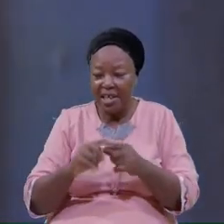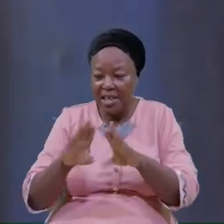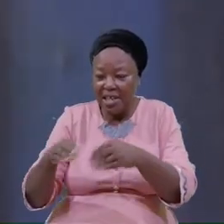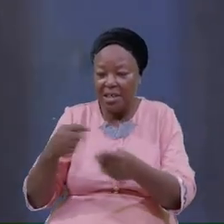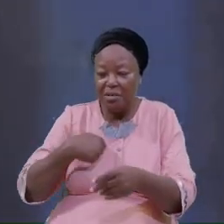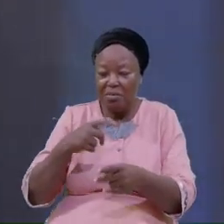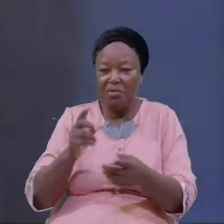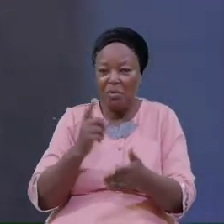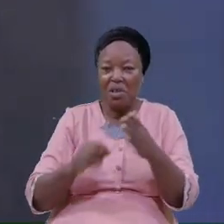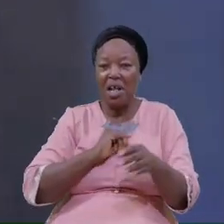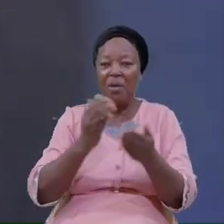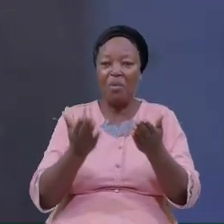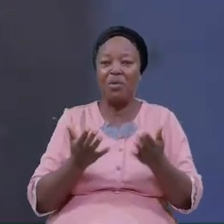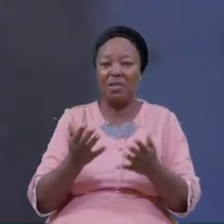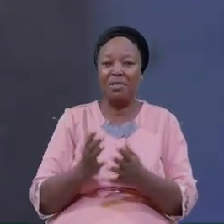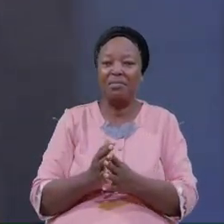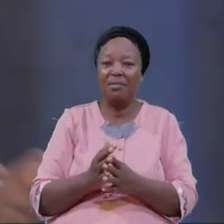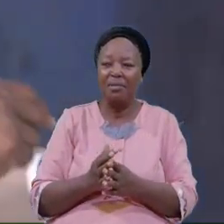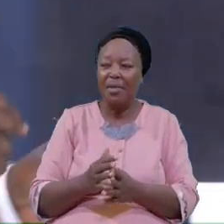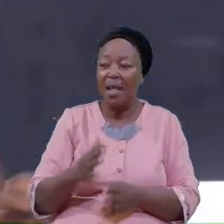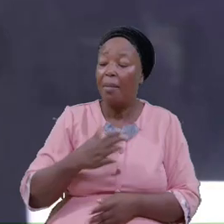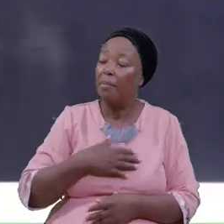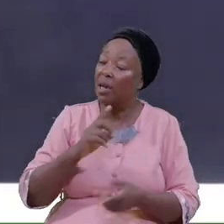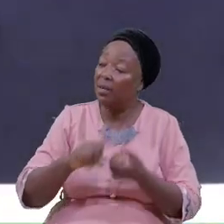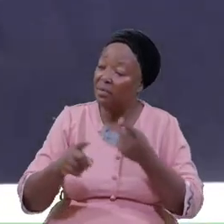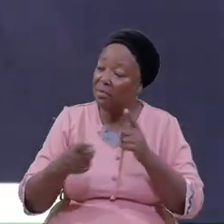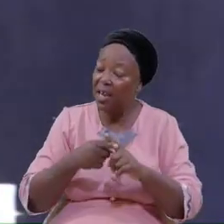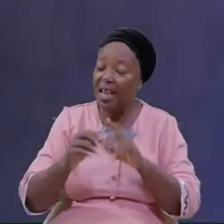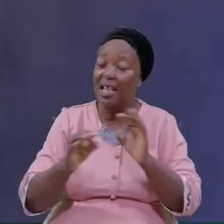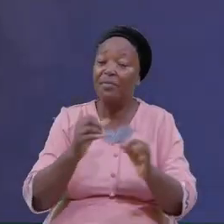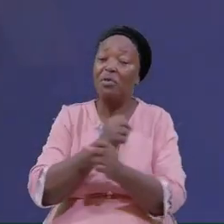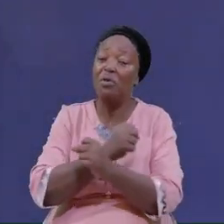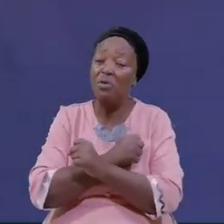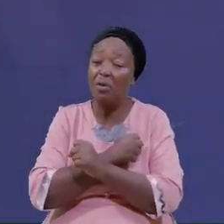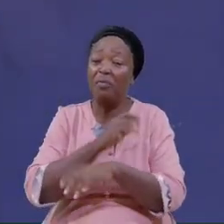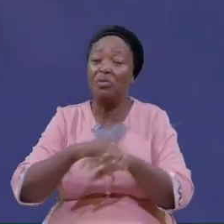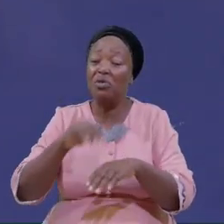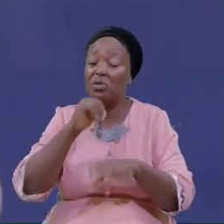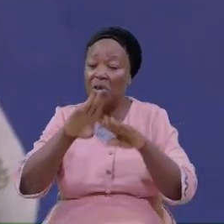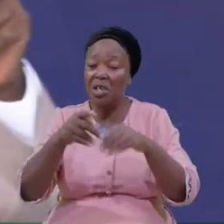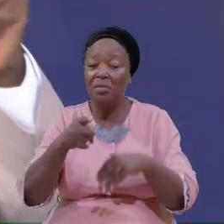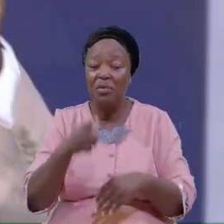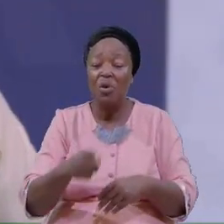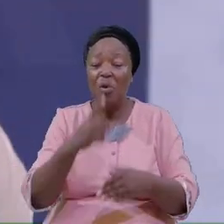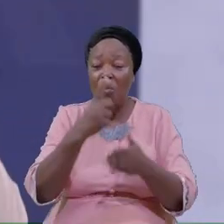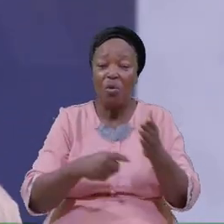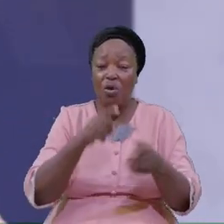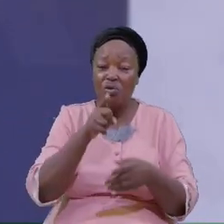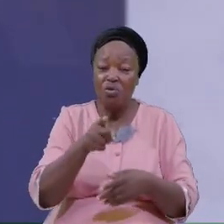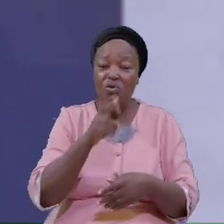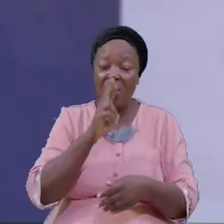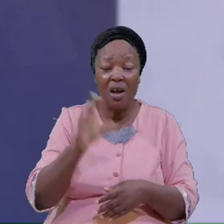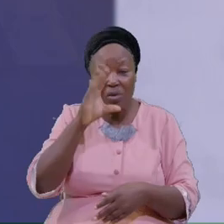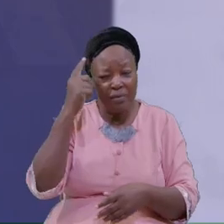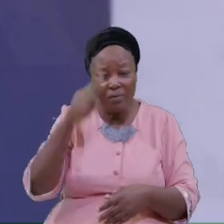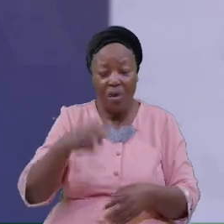veux. My friend, if love does not give you what you are looking for, anger will never give you what you